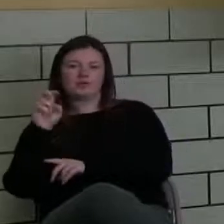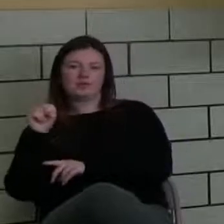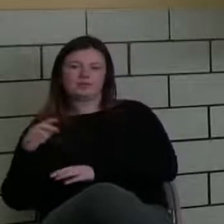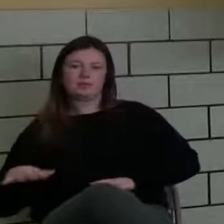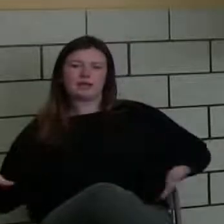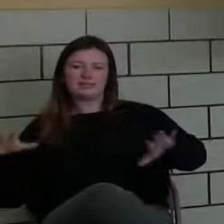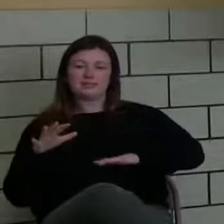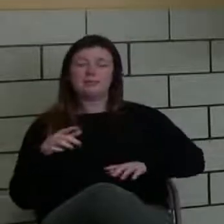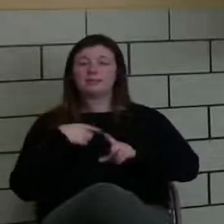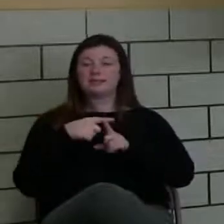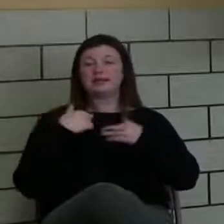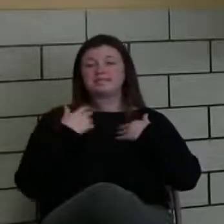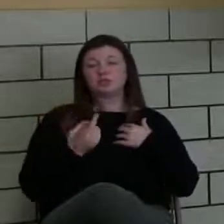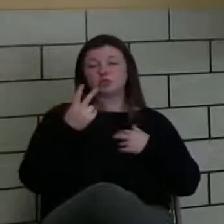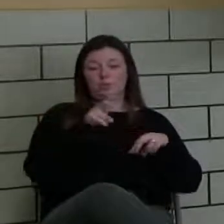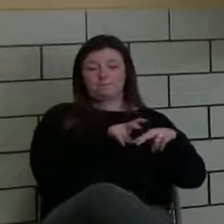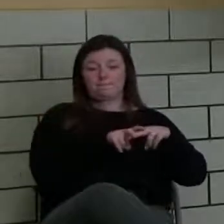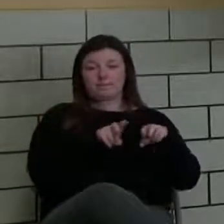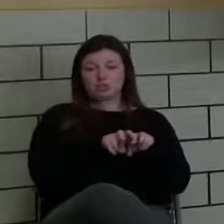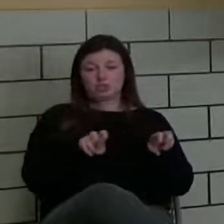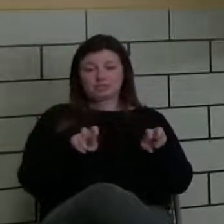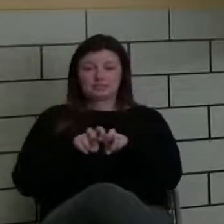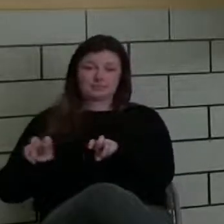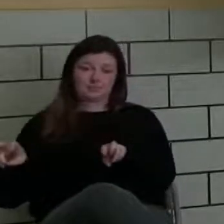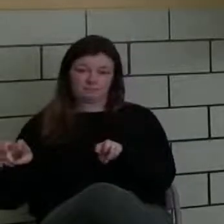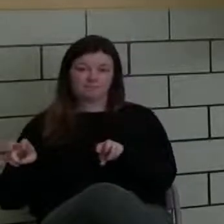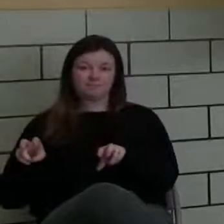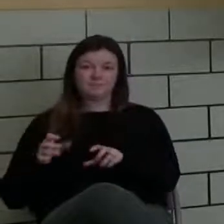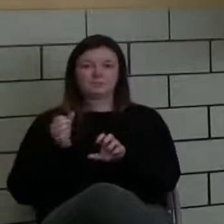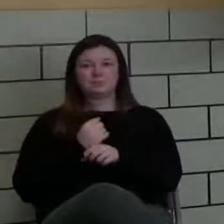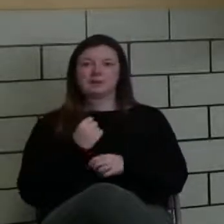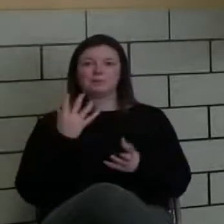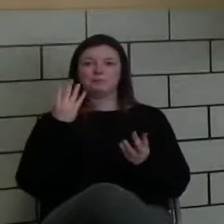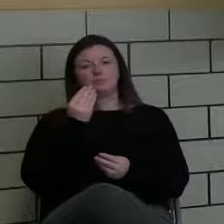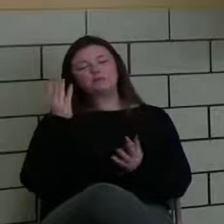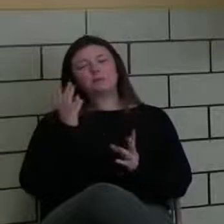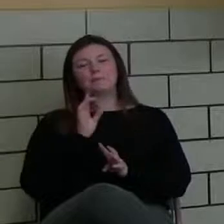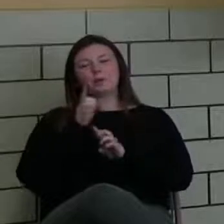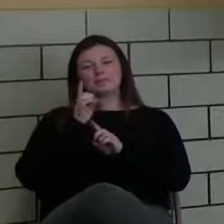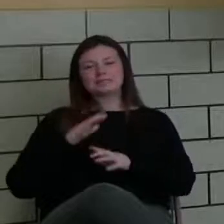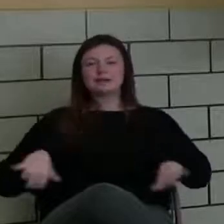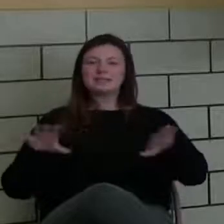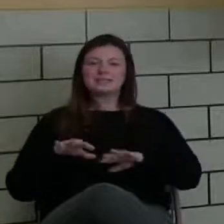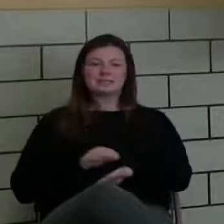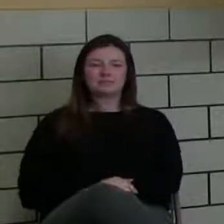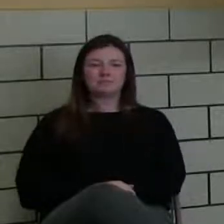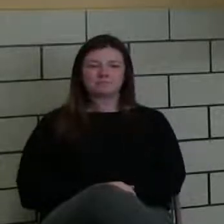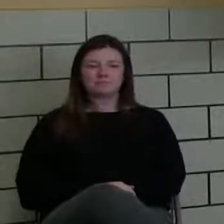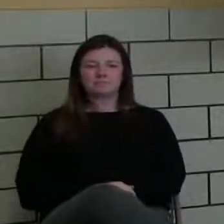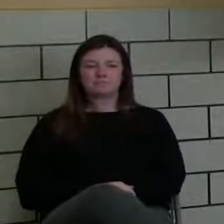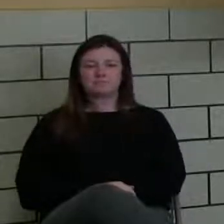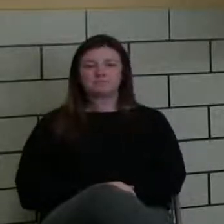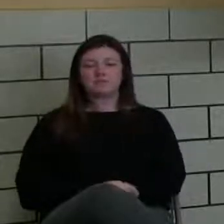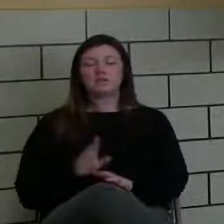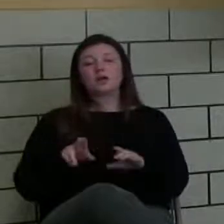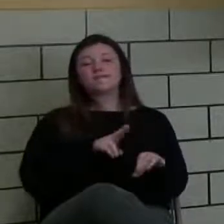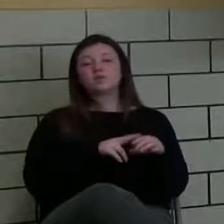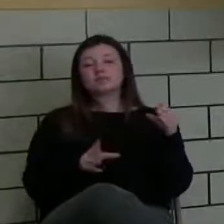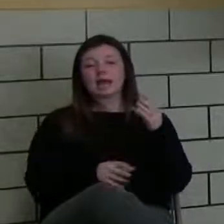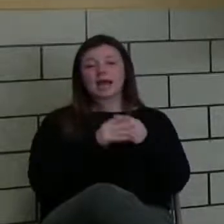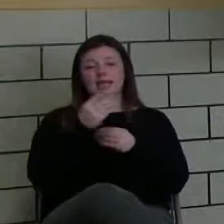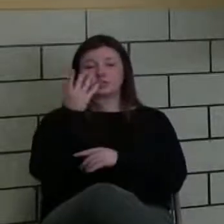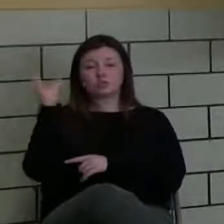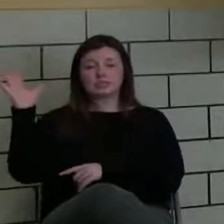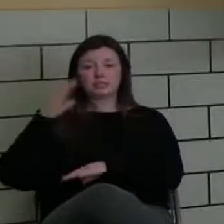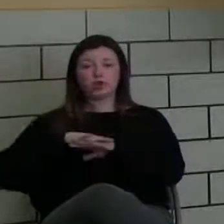between those raised beds there to create this little magical moment space. And of course, adding trees along 4th Street where